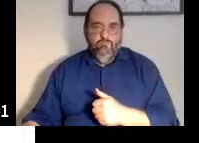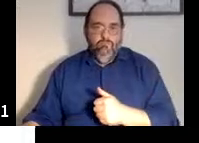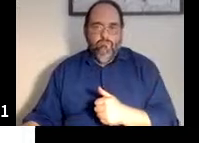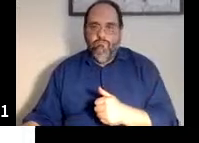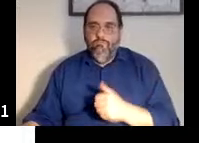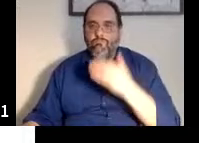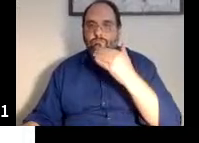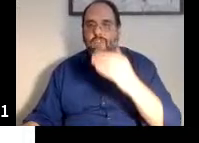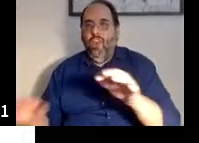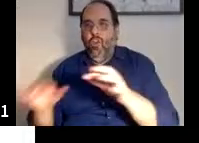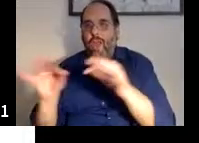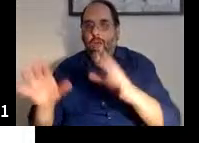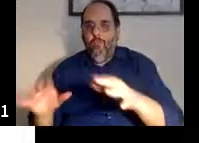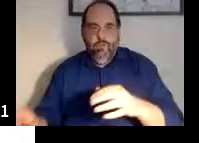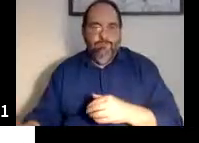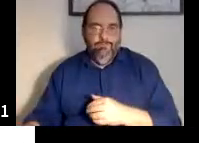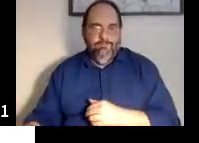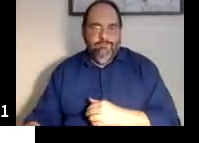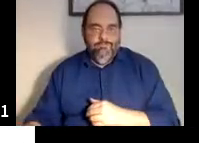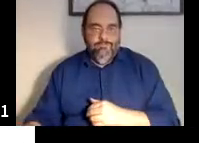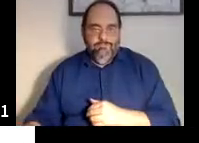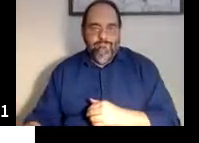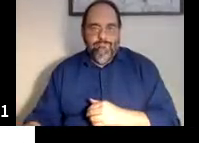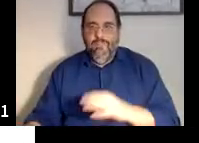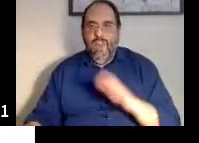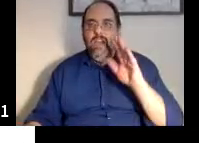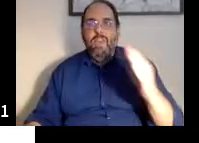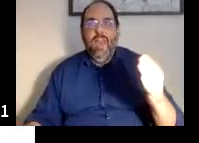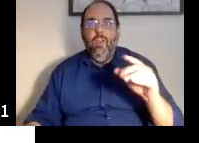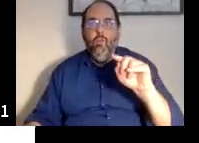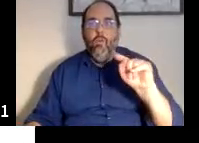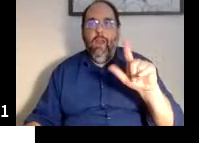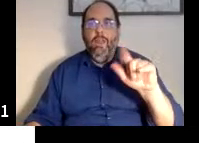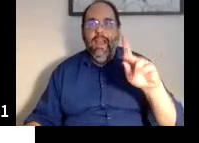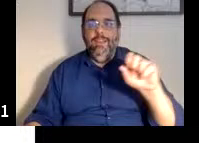Thank you, captioner. Thank you, Great Lakes staff.